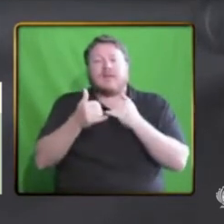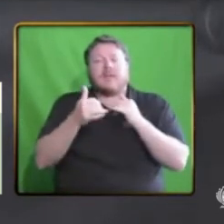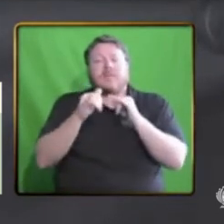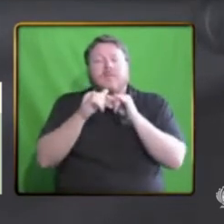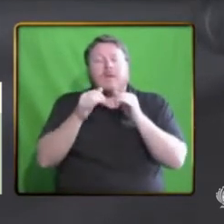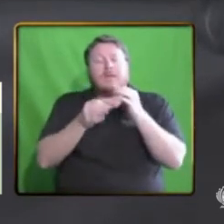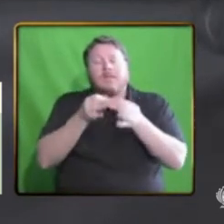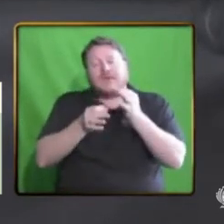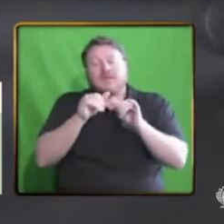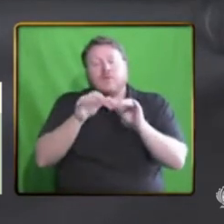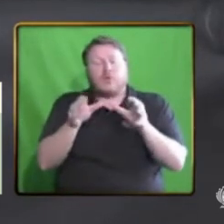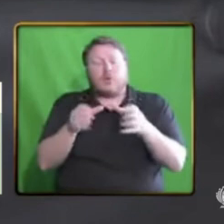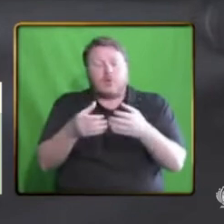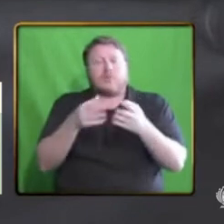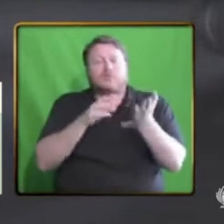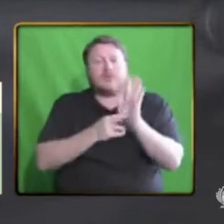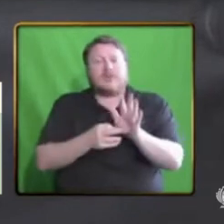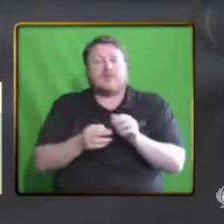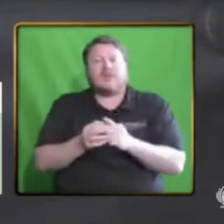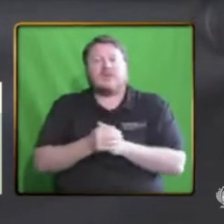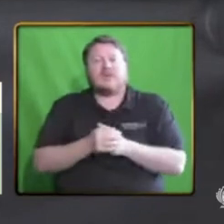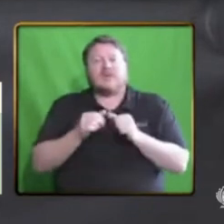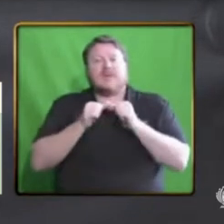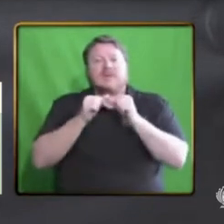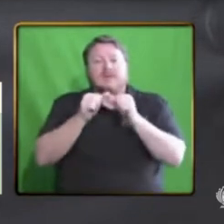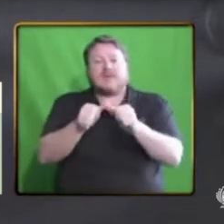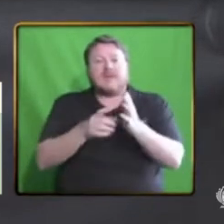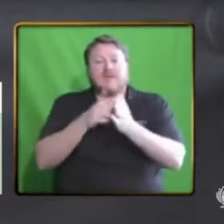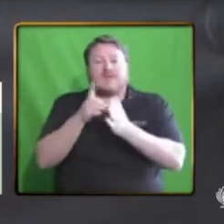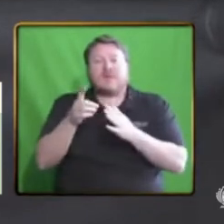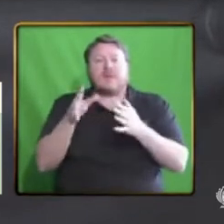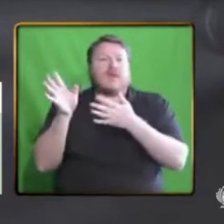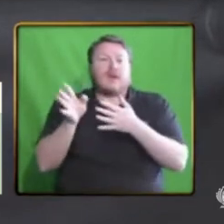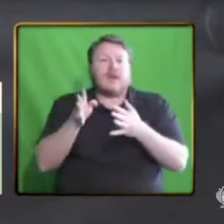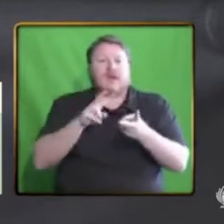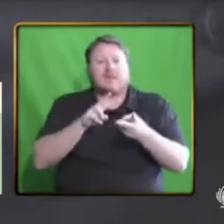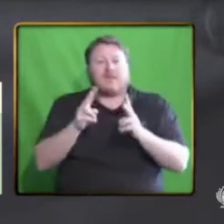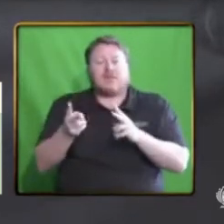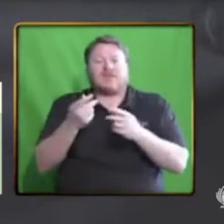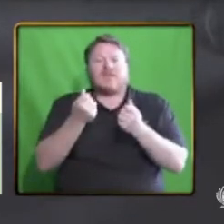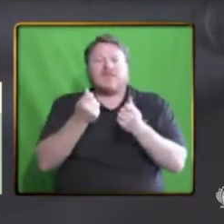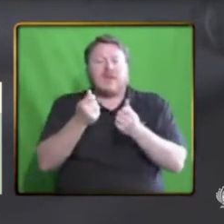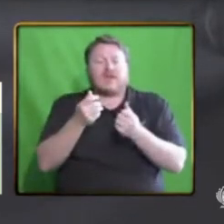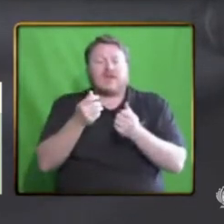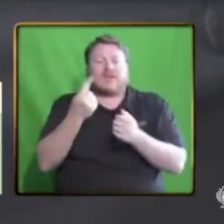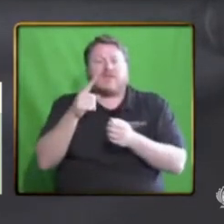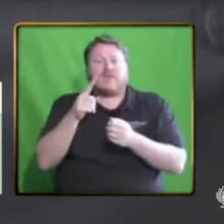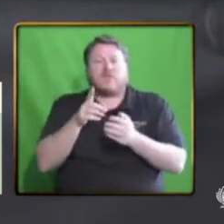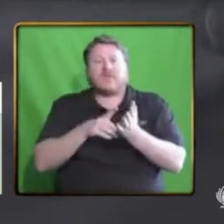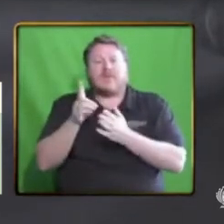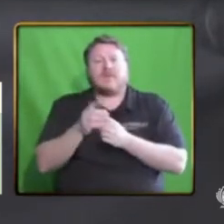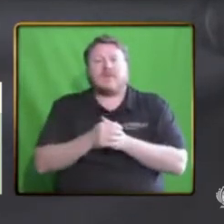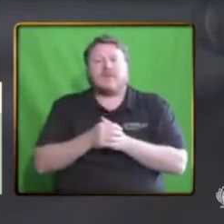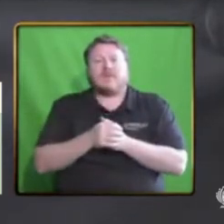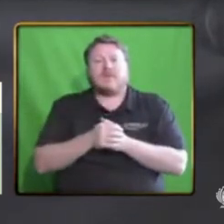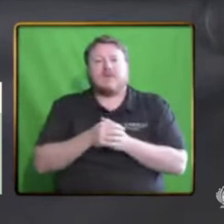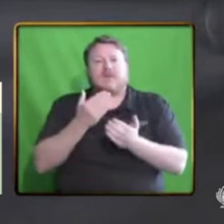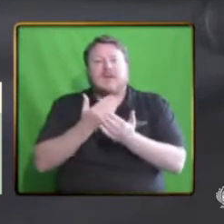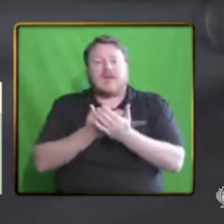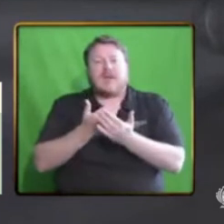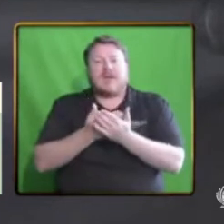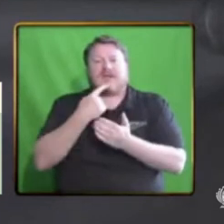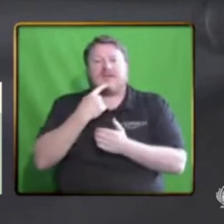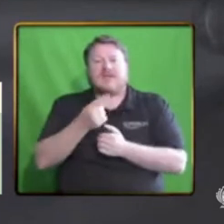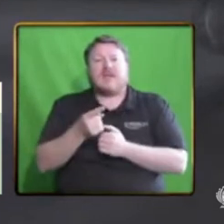Parliament. On sustainable development, climate change and financing for development, one could say that